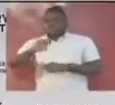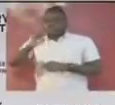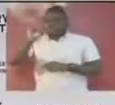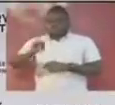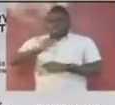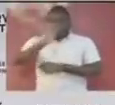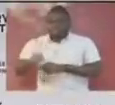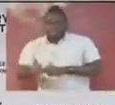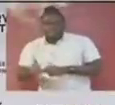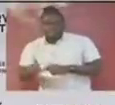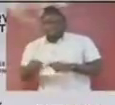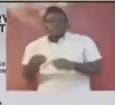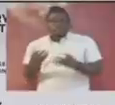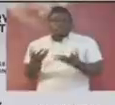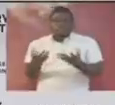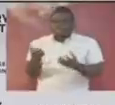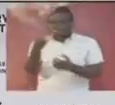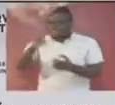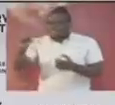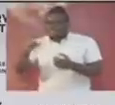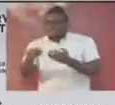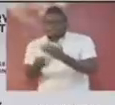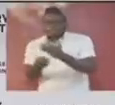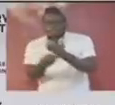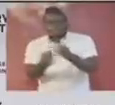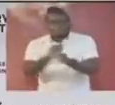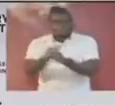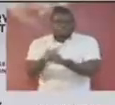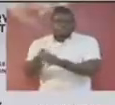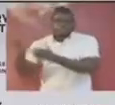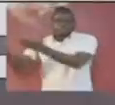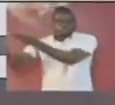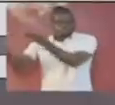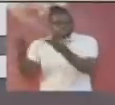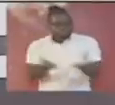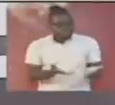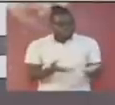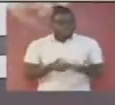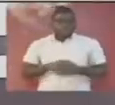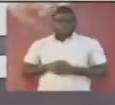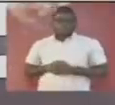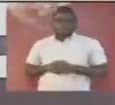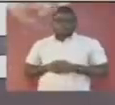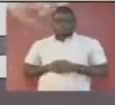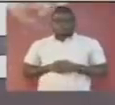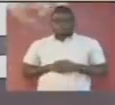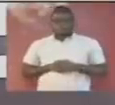Thank you. And we go to Dr. Alexander to respond to the second question, please.